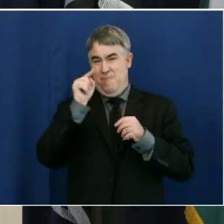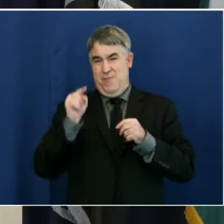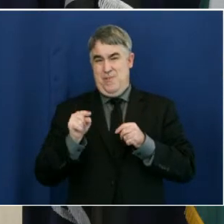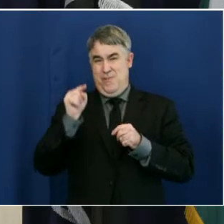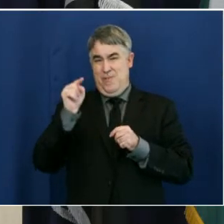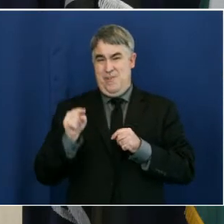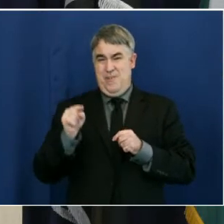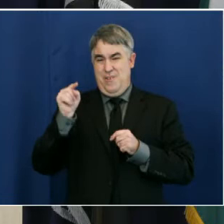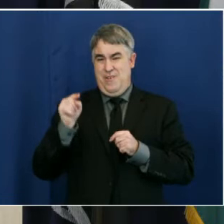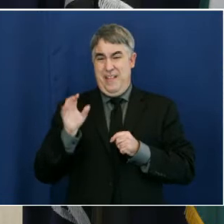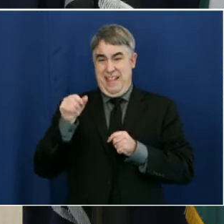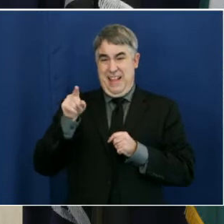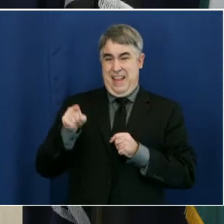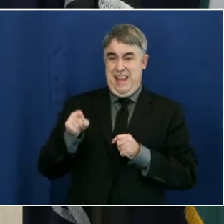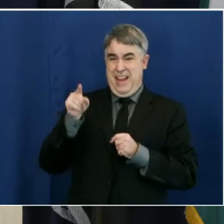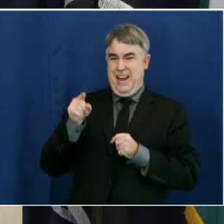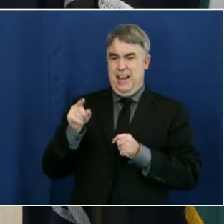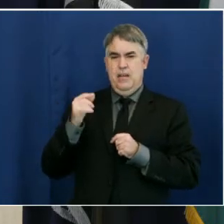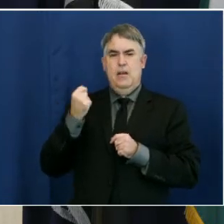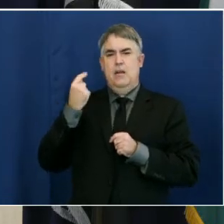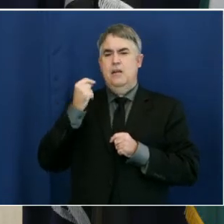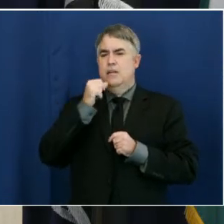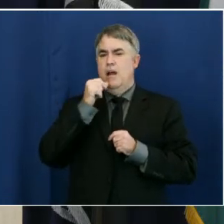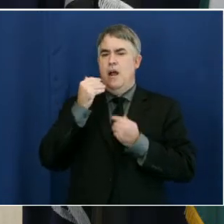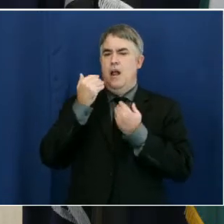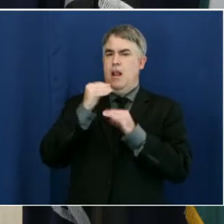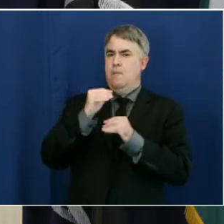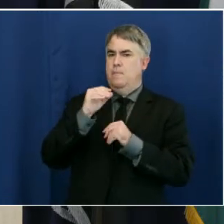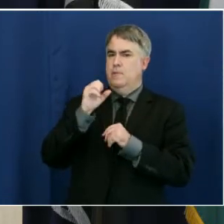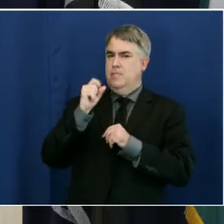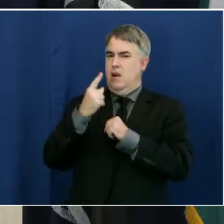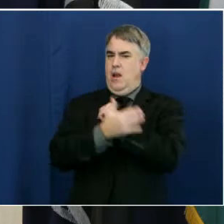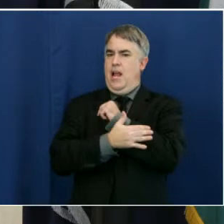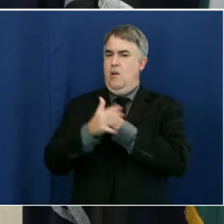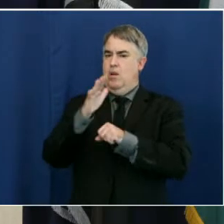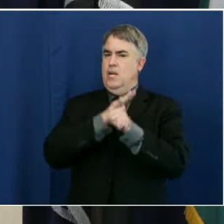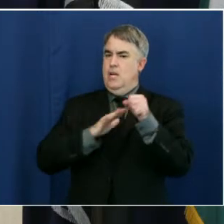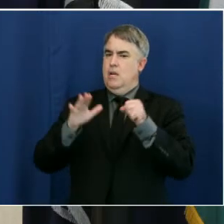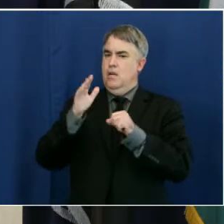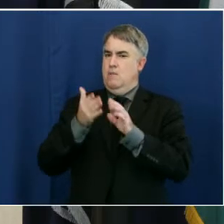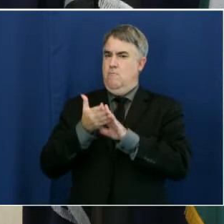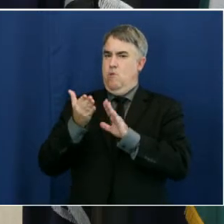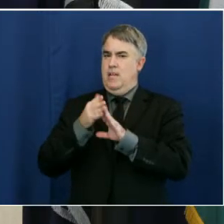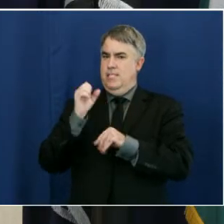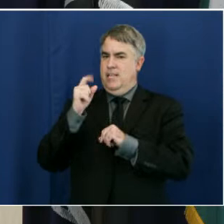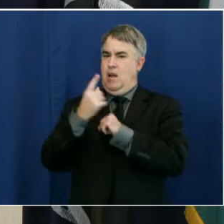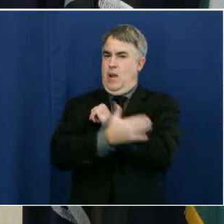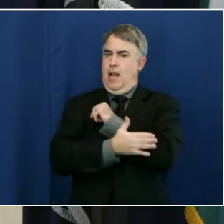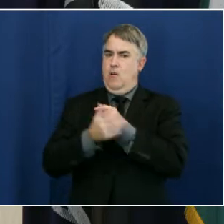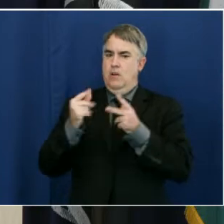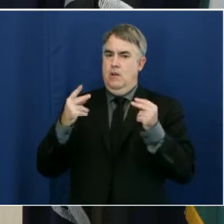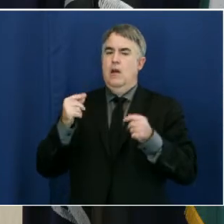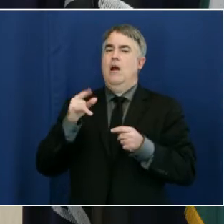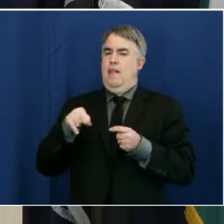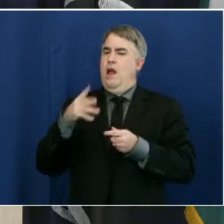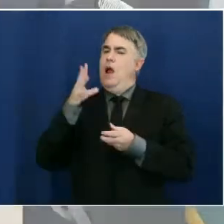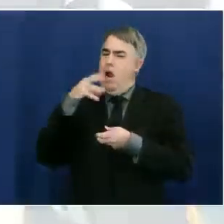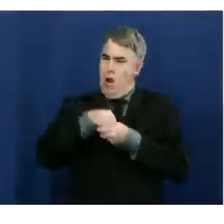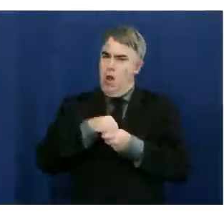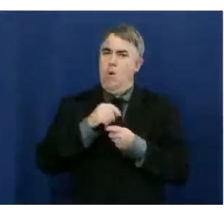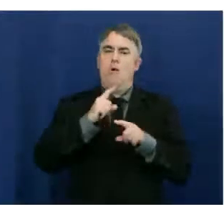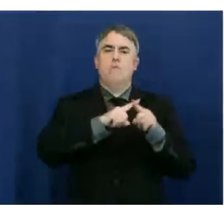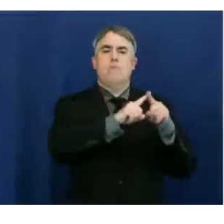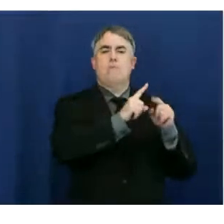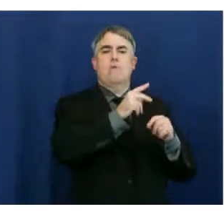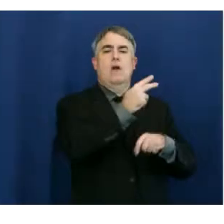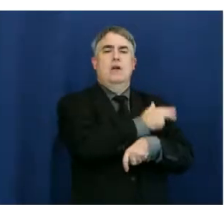the county who's administering vaccines. And so I think that's some important context. But again, as you see right there with the placement of the locations, we are